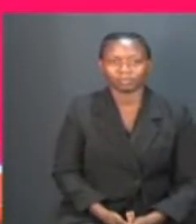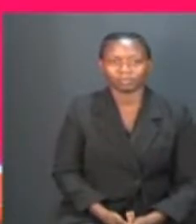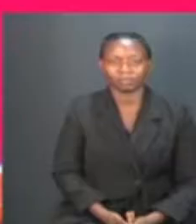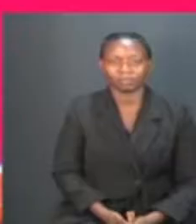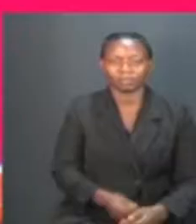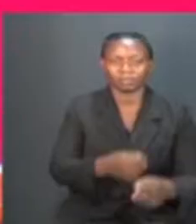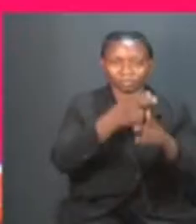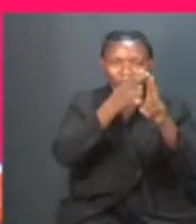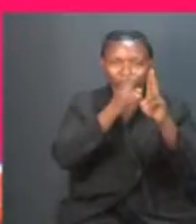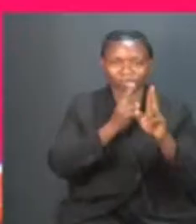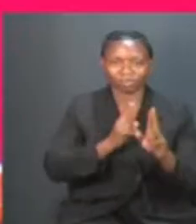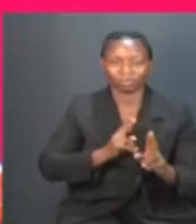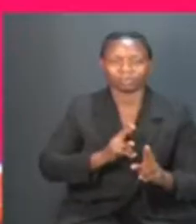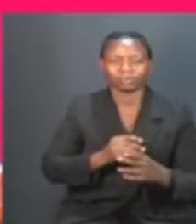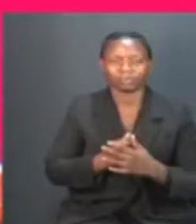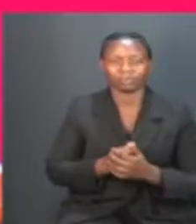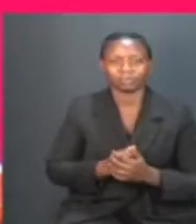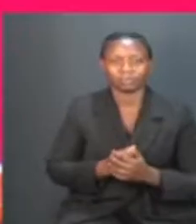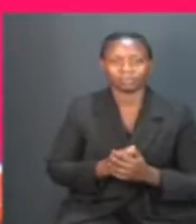Honorable